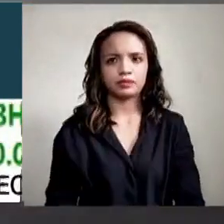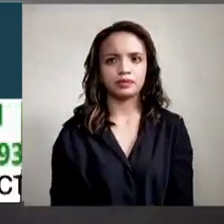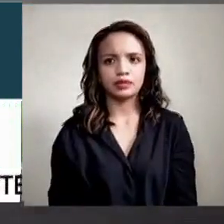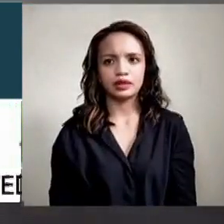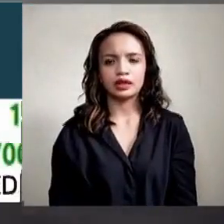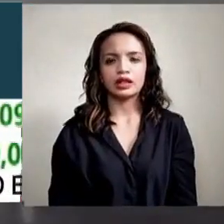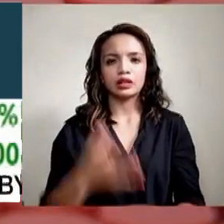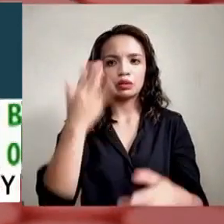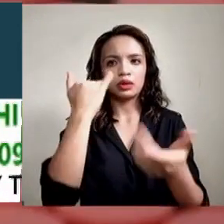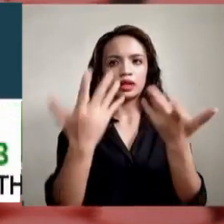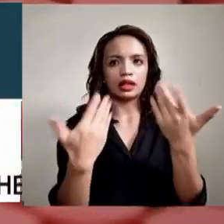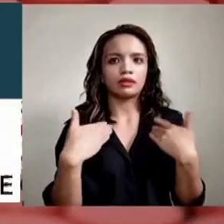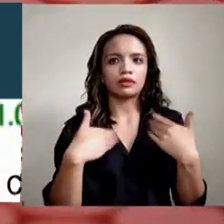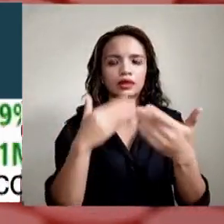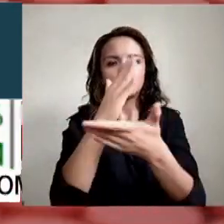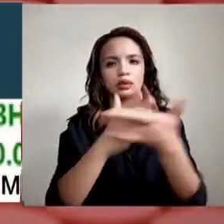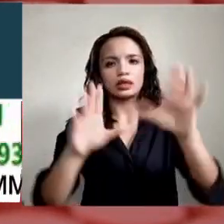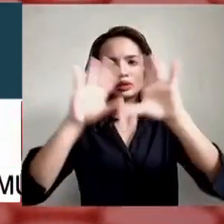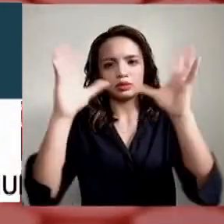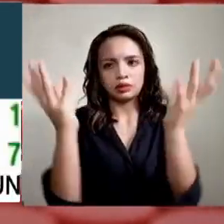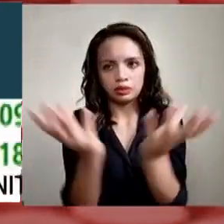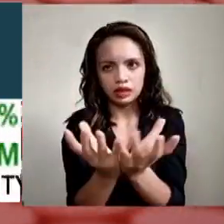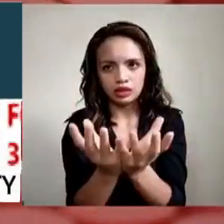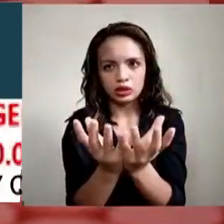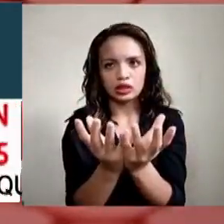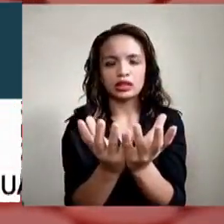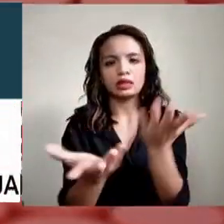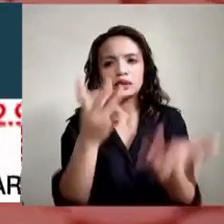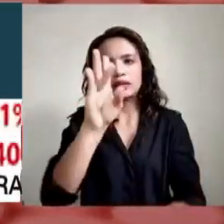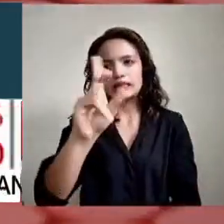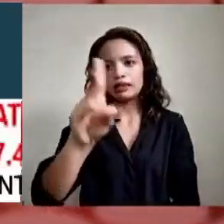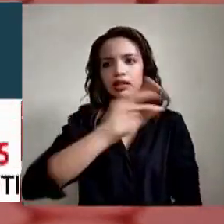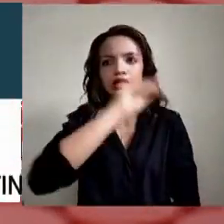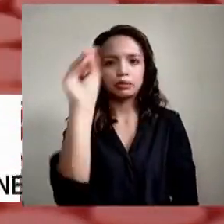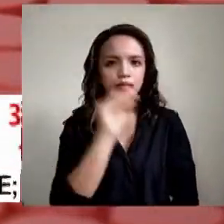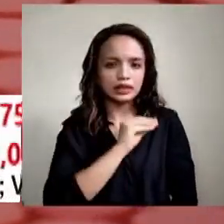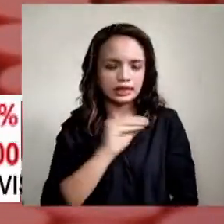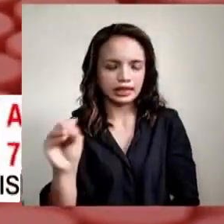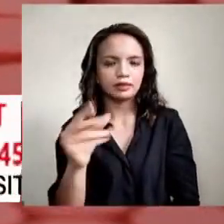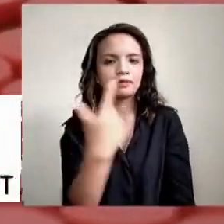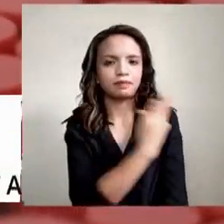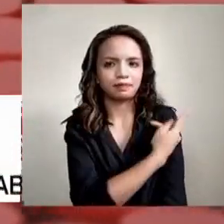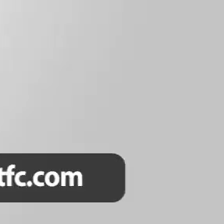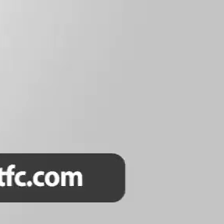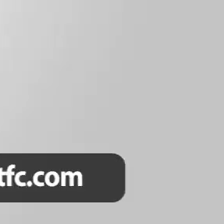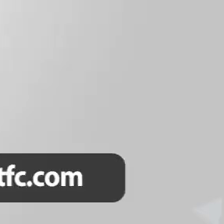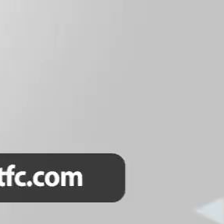of the world's population have received just 17% of the doses.